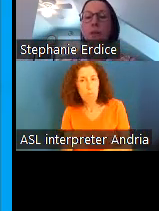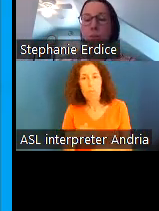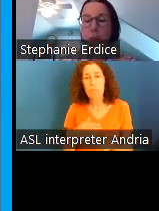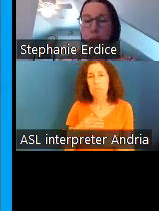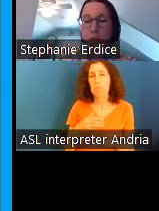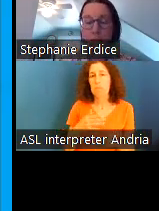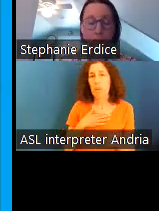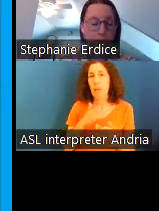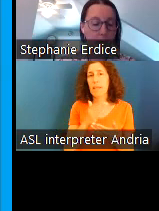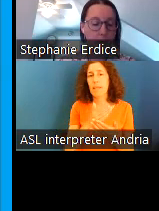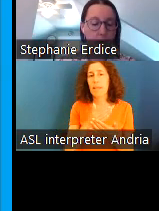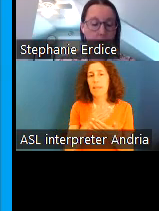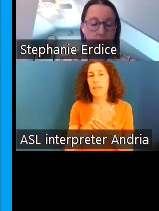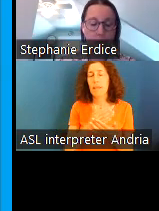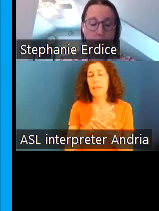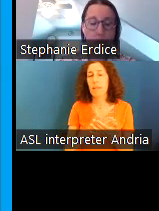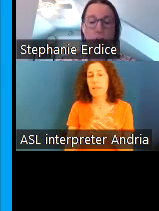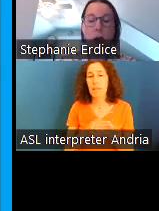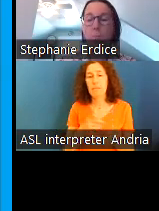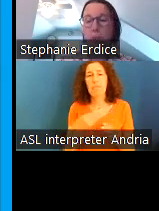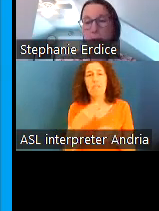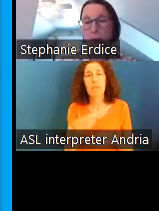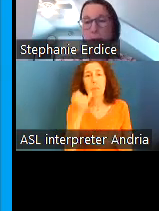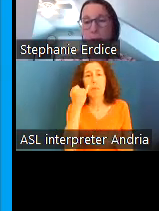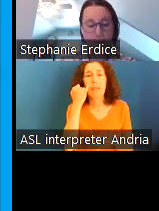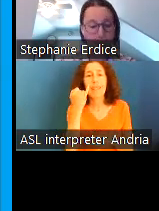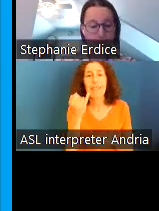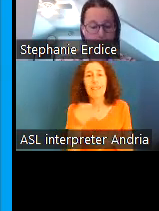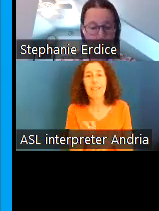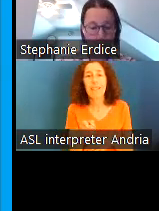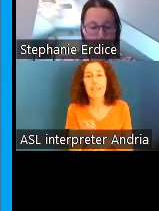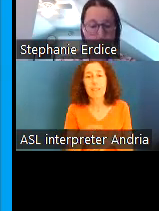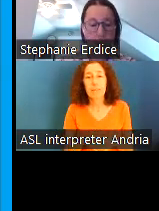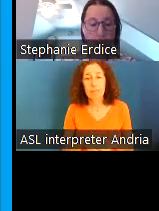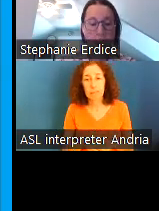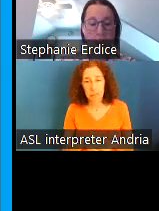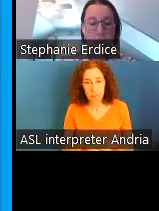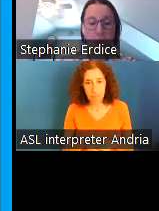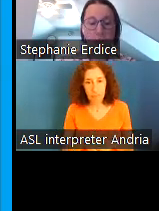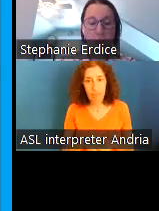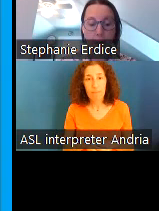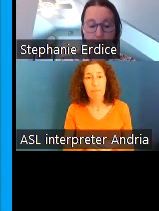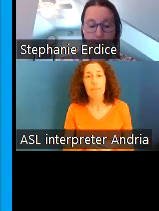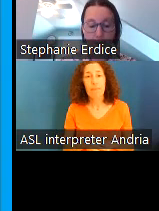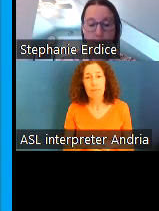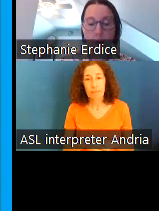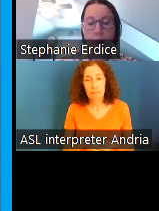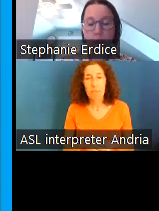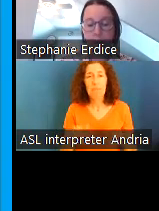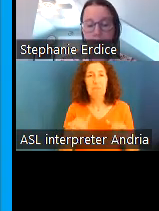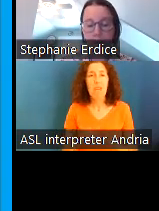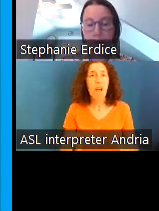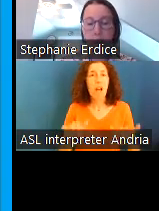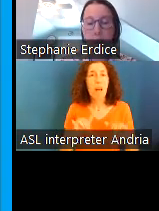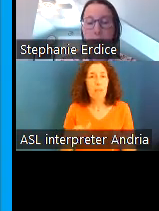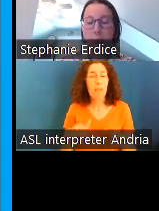not an inclusive list, but it is a list of some of the top things that we build boundaries around. And we create boundaries around